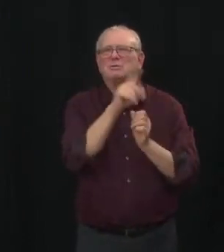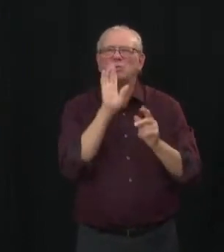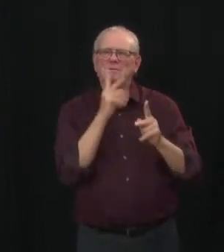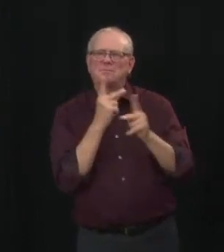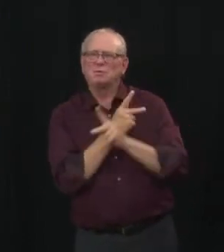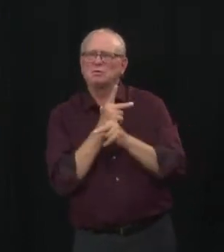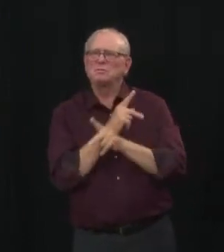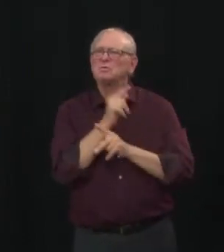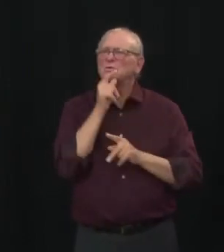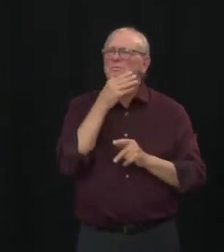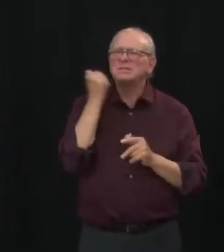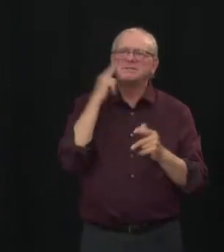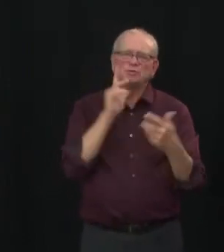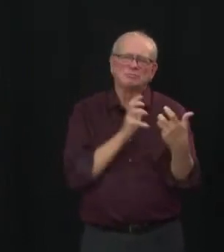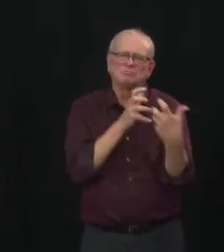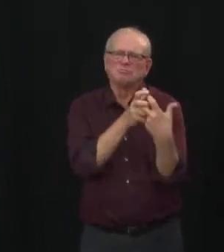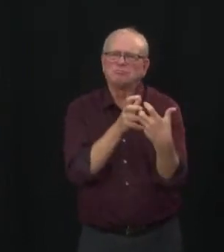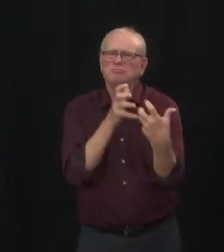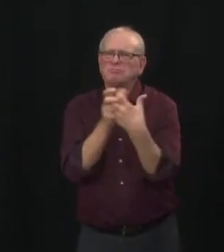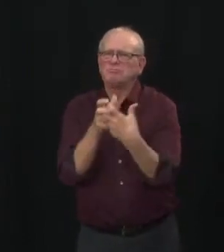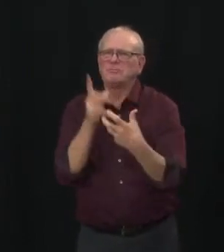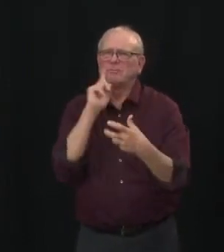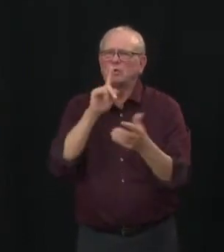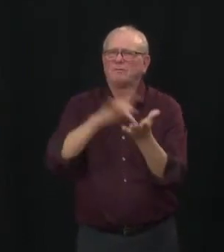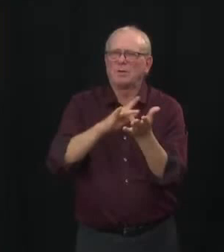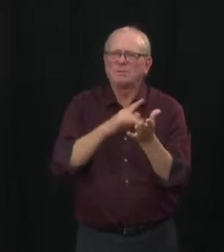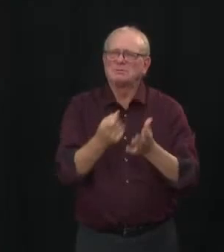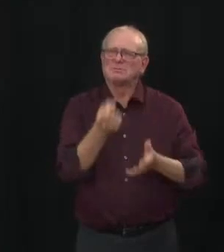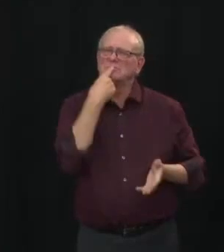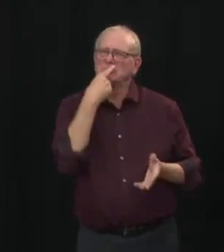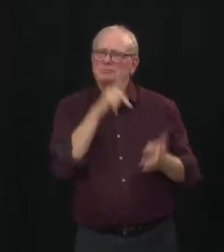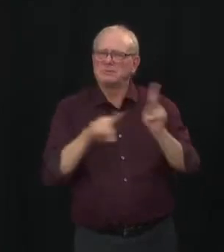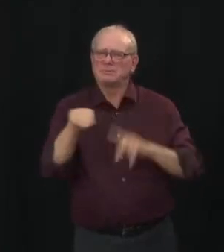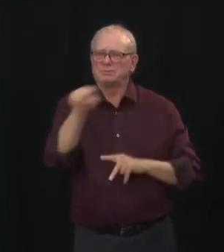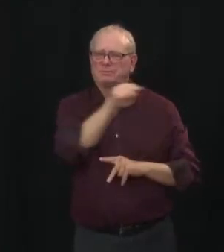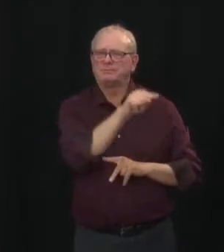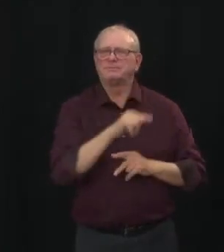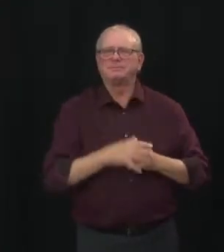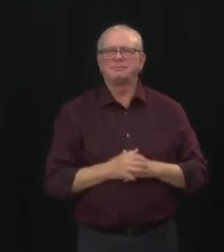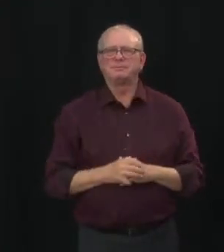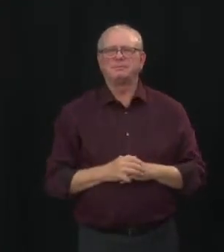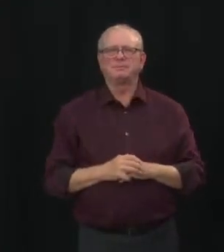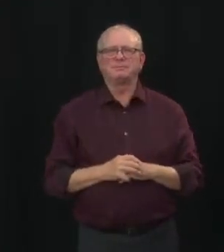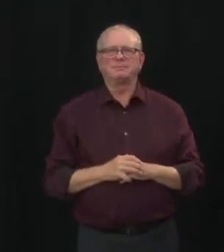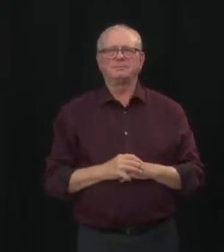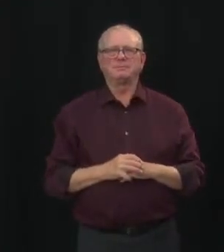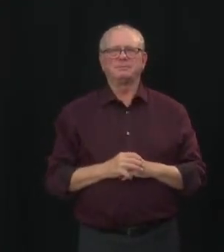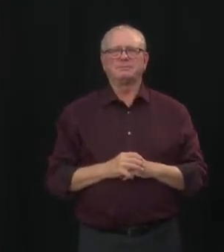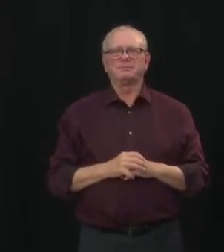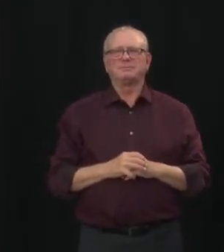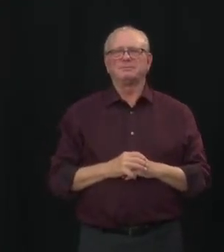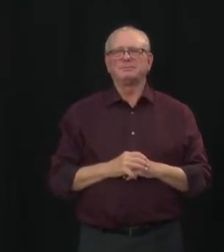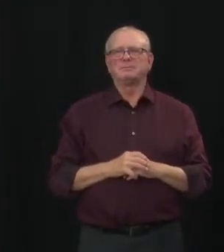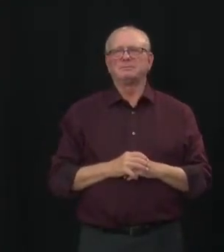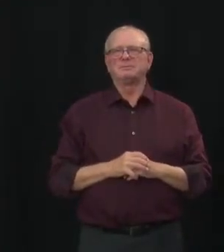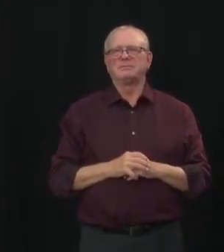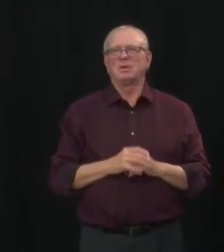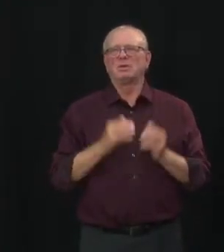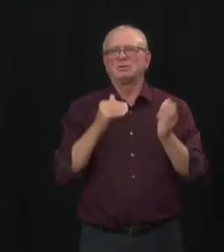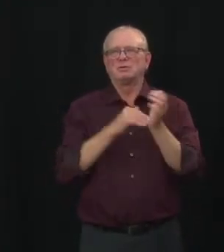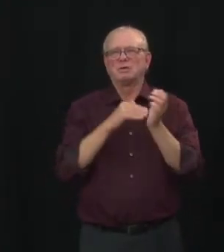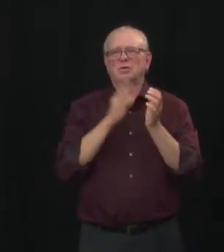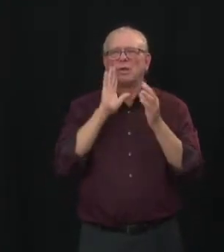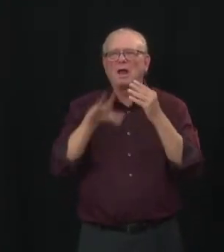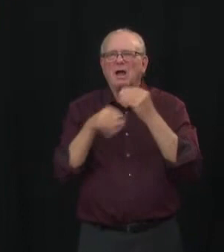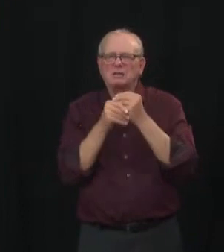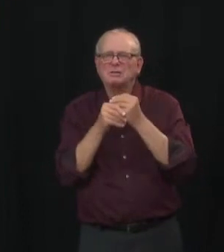accessible and readily available based on the best clinical evidence and advice. And Dr. Hinshaw may speak more on this. Now, thank